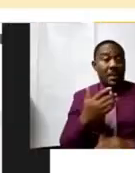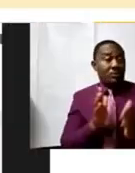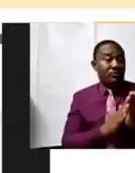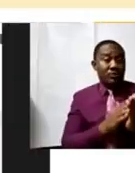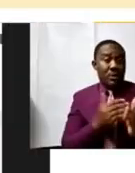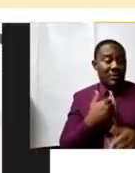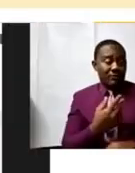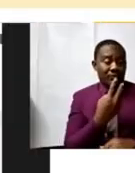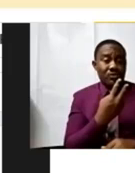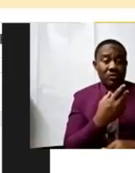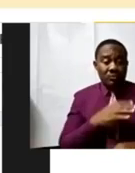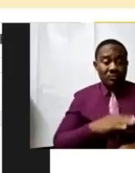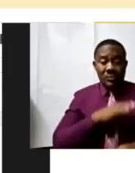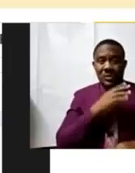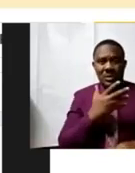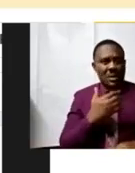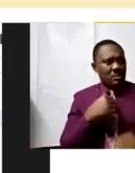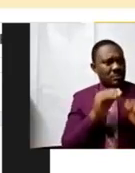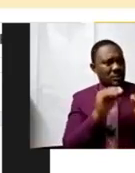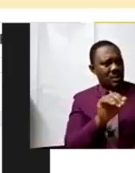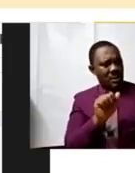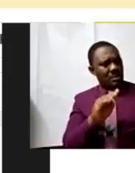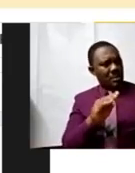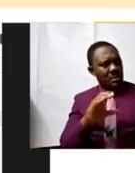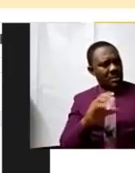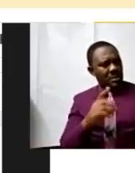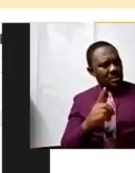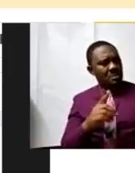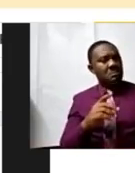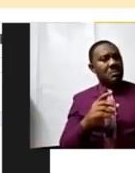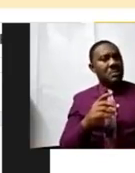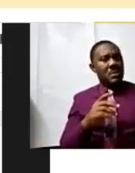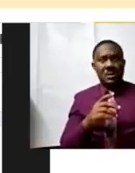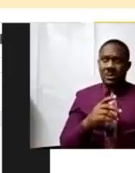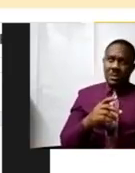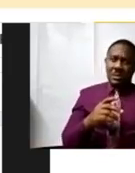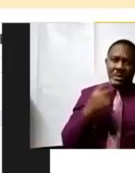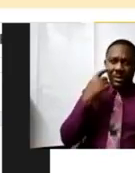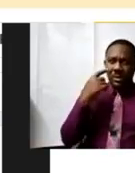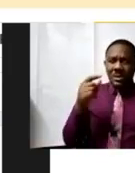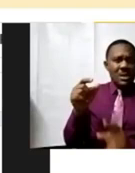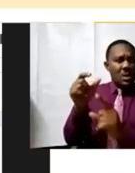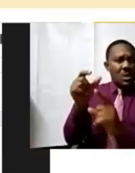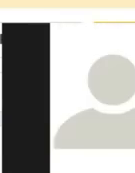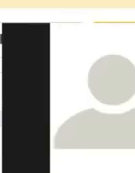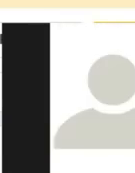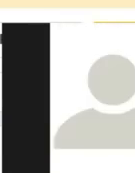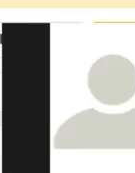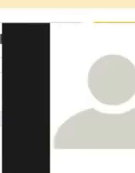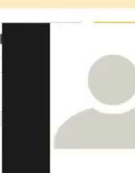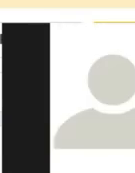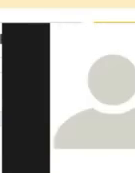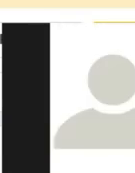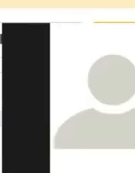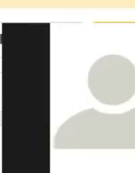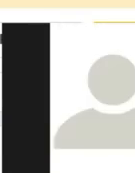him ABCD, but when he see a word that's red, he say red. When he see his name, he can say his